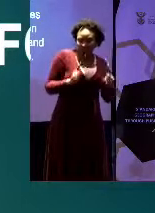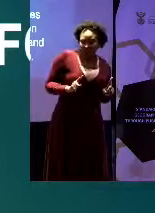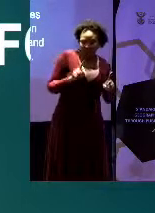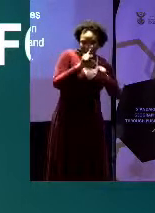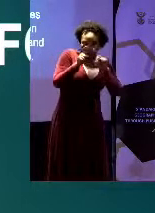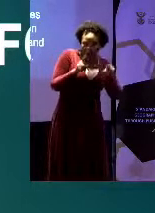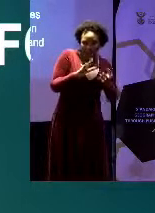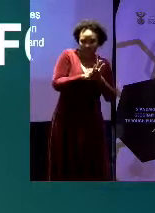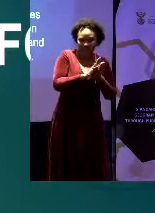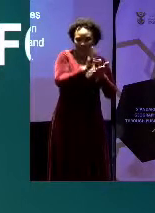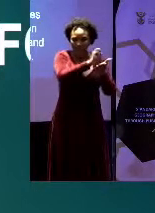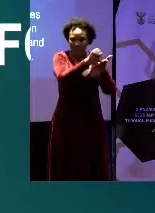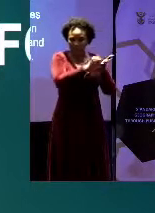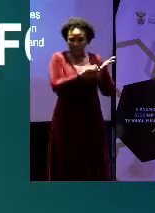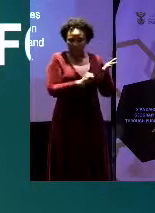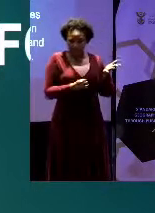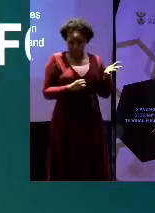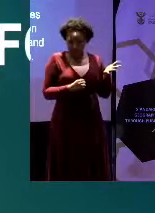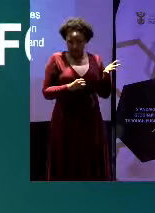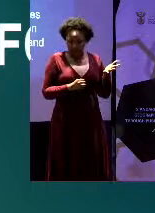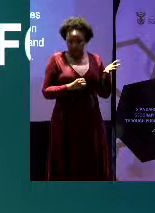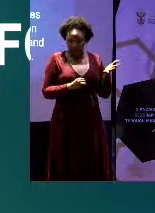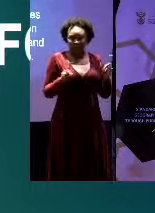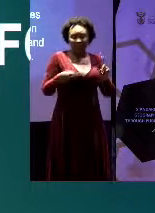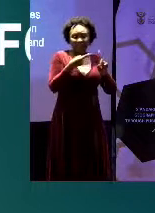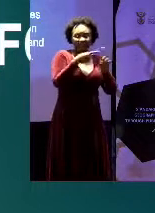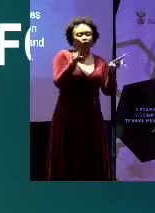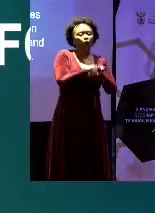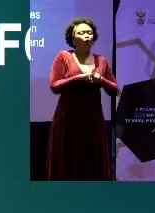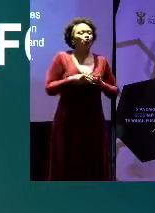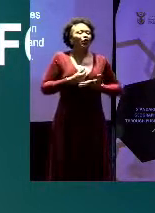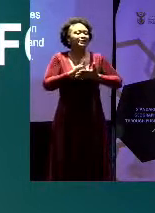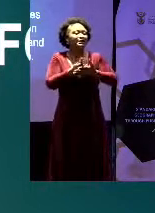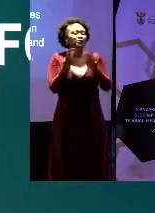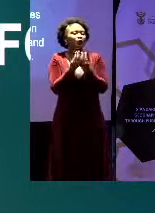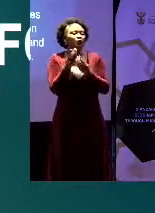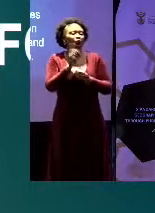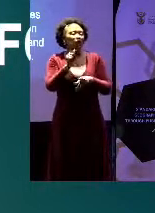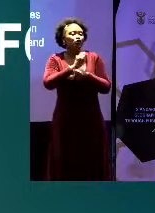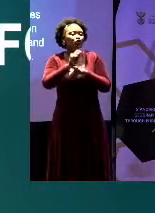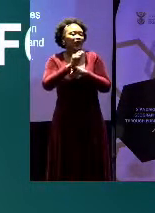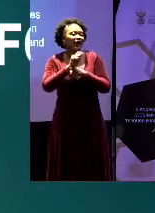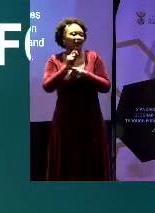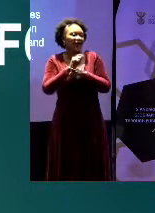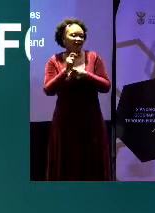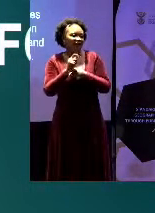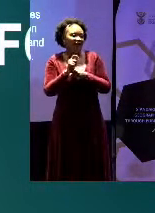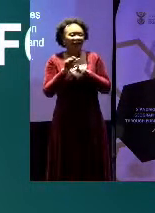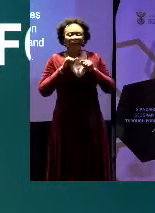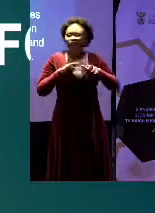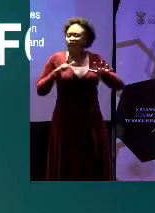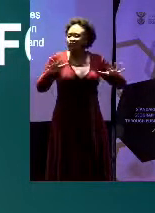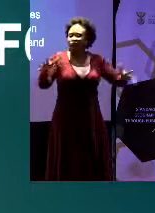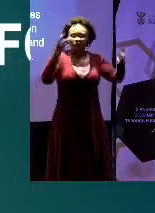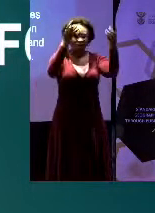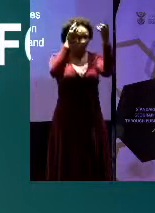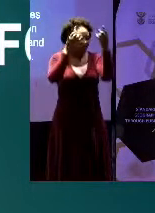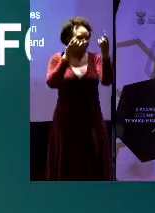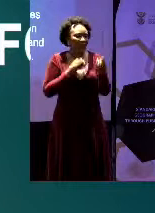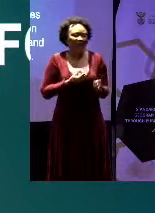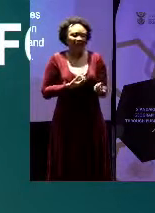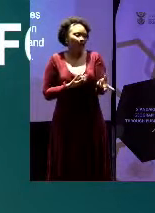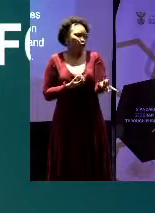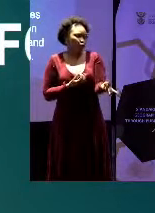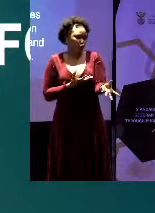maps. And he did assist with the training as well, and then general input on the core business of the Western